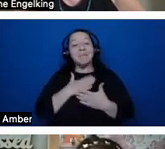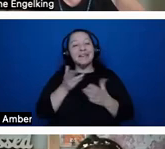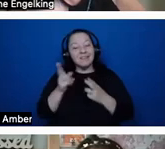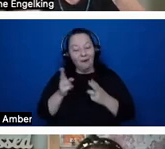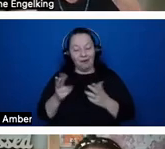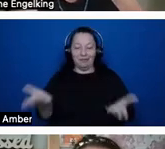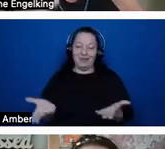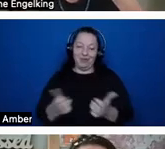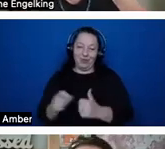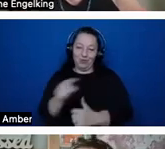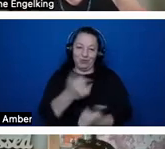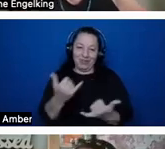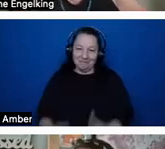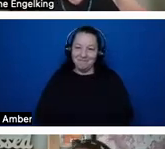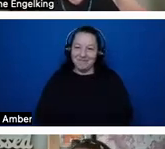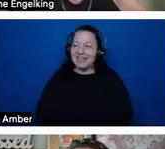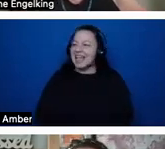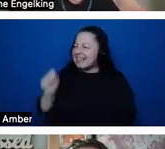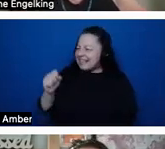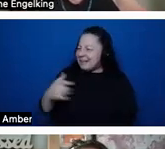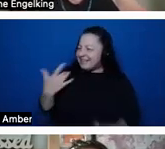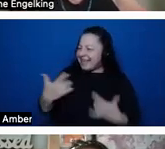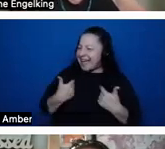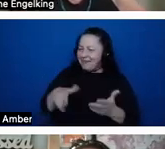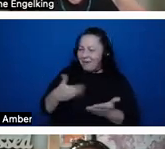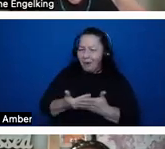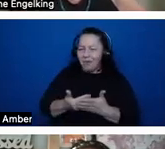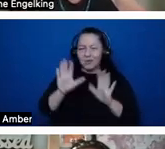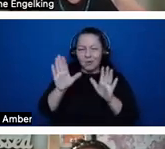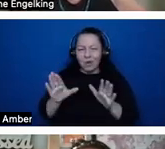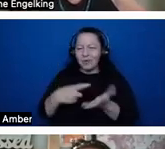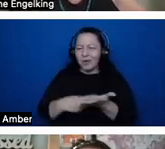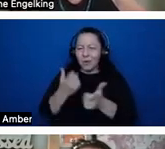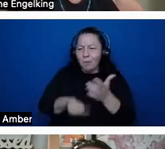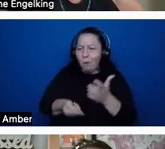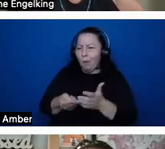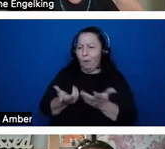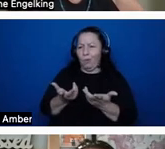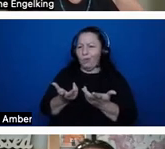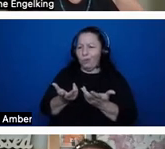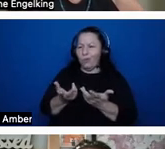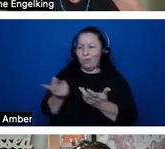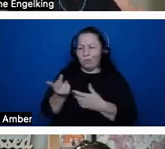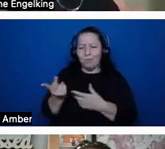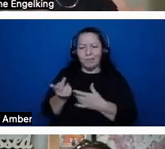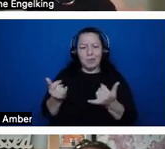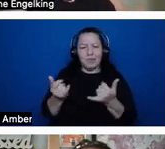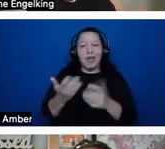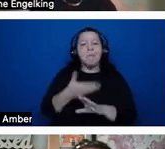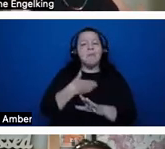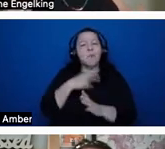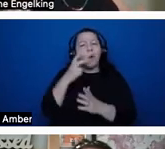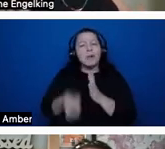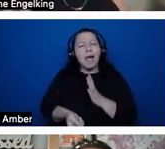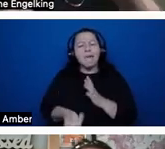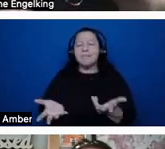Yes, and I'm so excited to have all these wonderful conversations with both of you today. But before we kind of dive in, I wanted